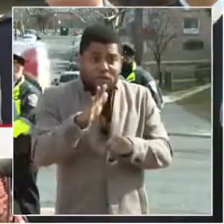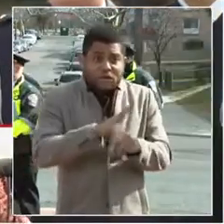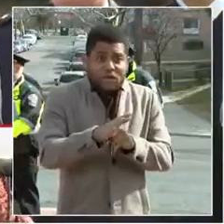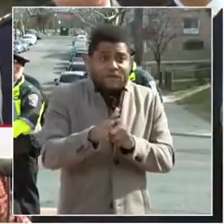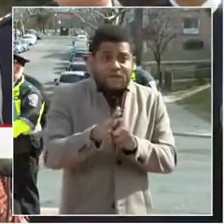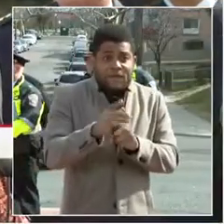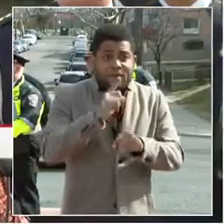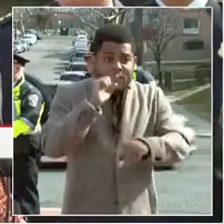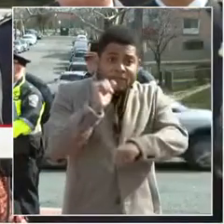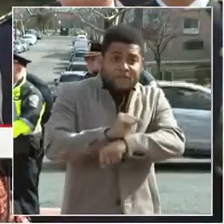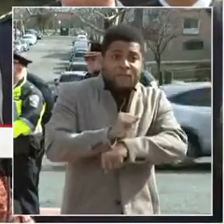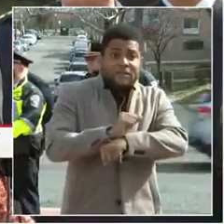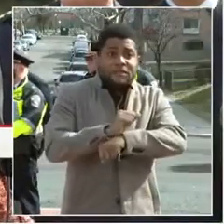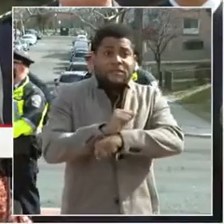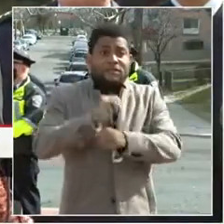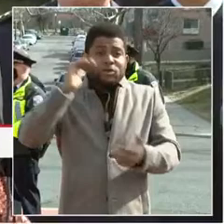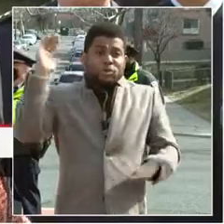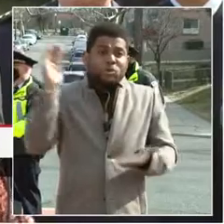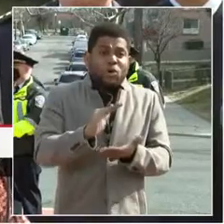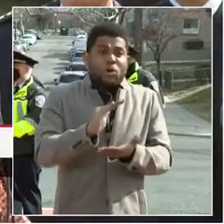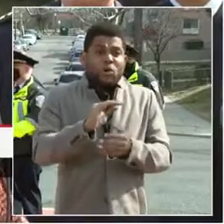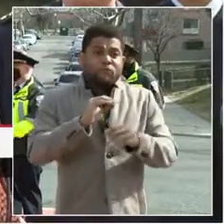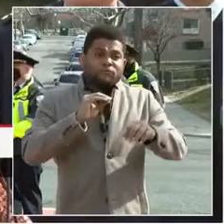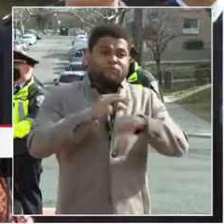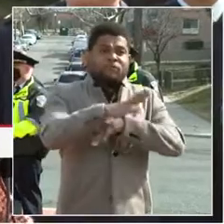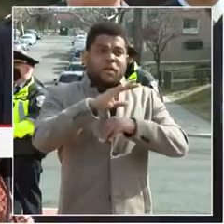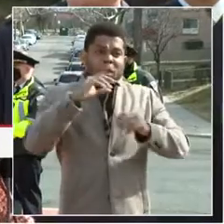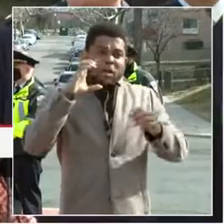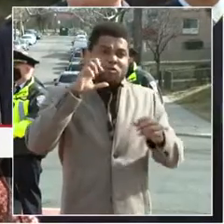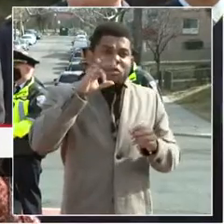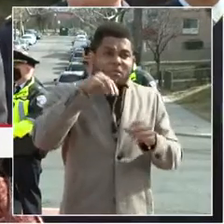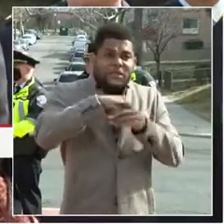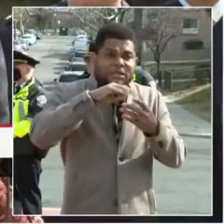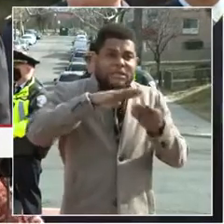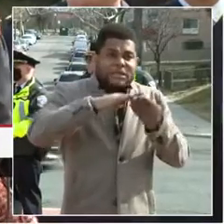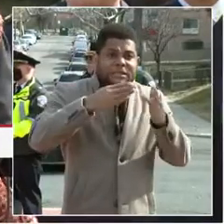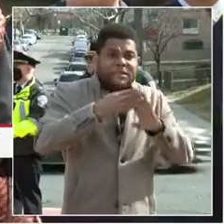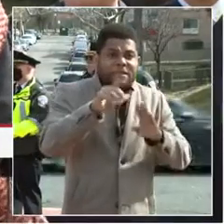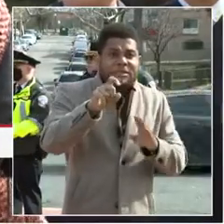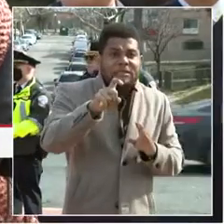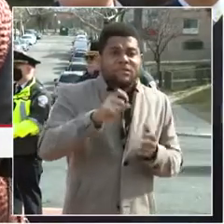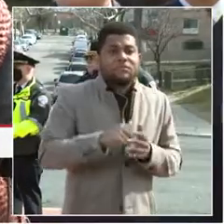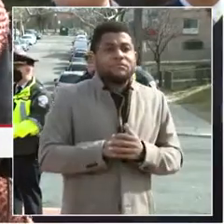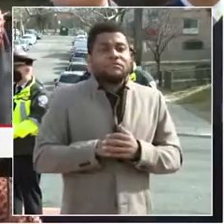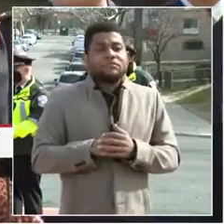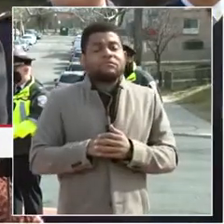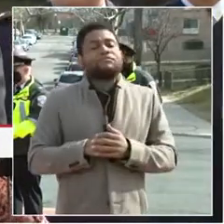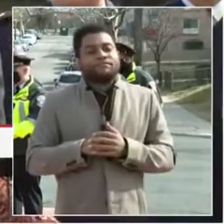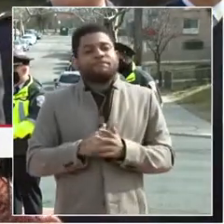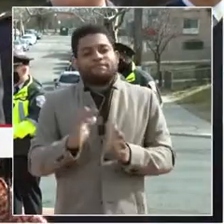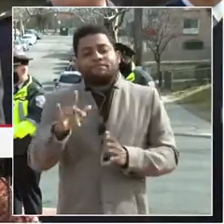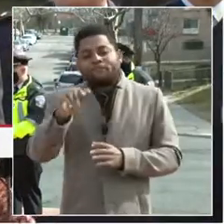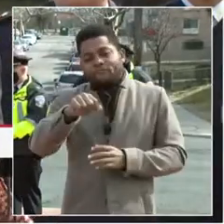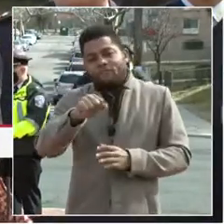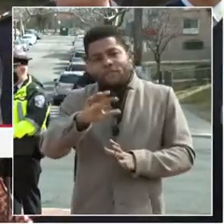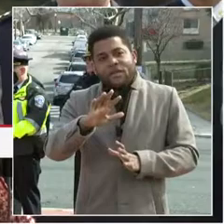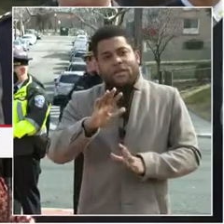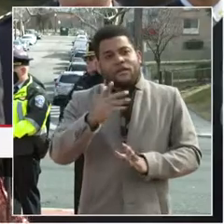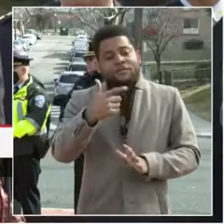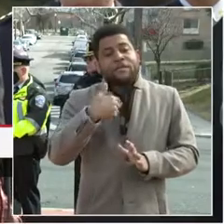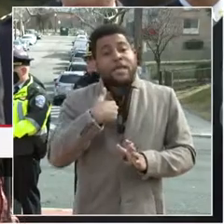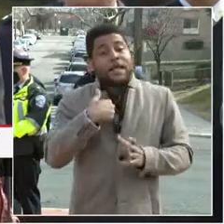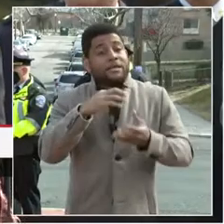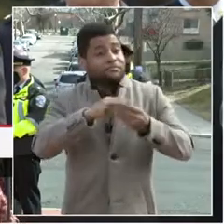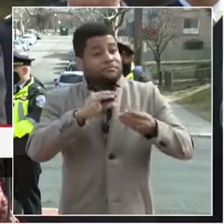do something against the violent crime in the city? Well, as I've already stated, if we're